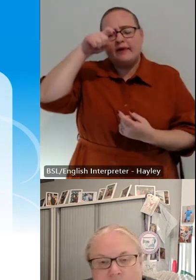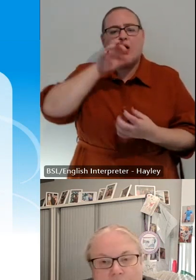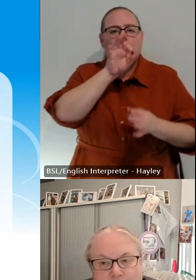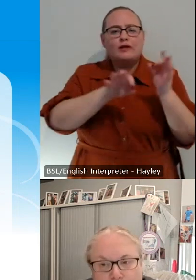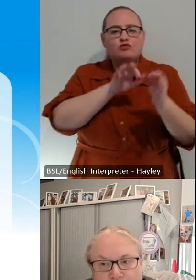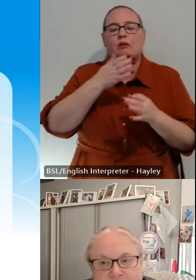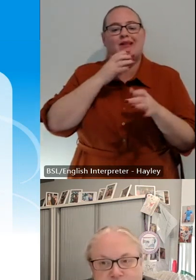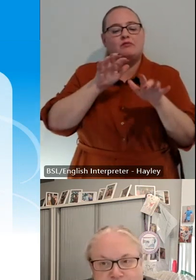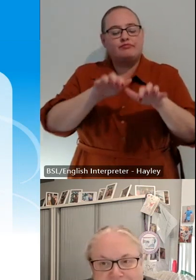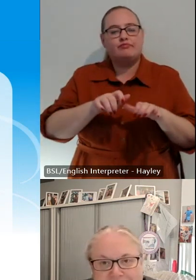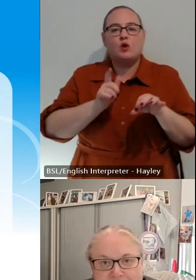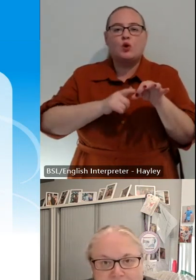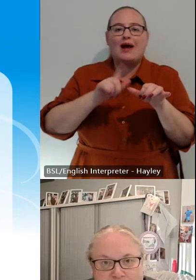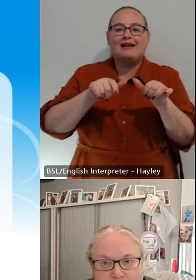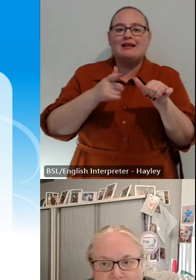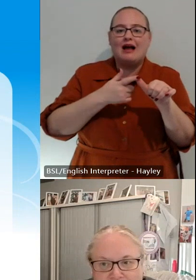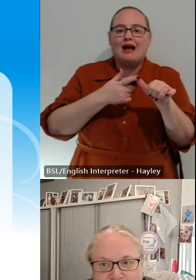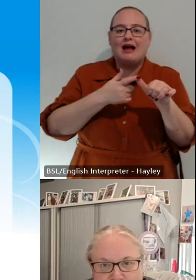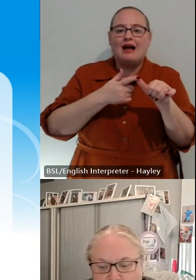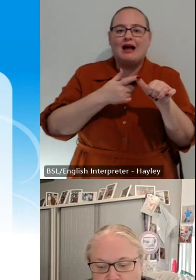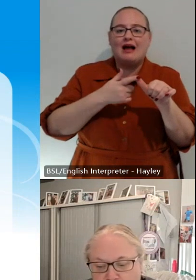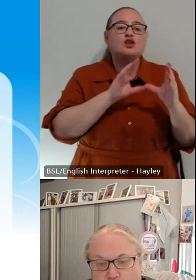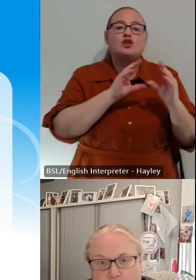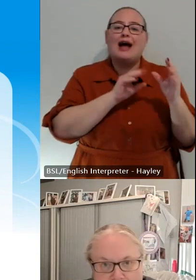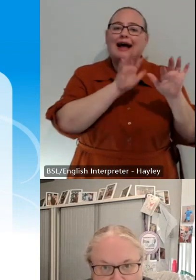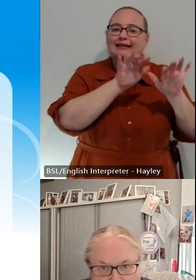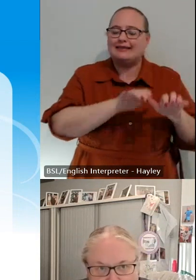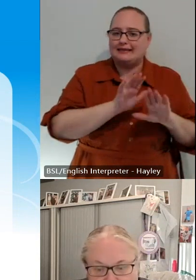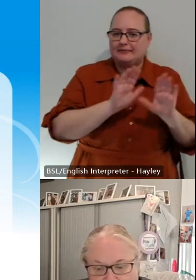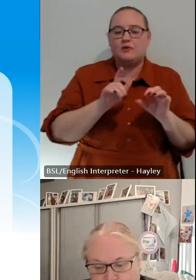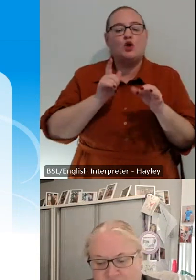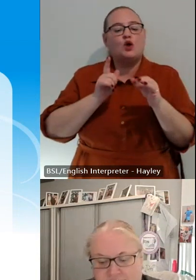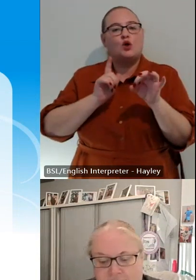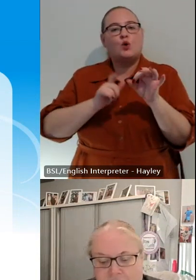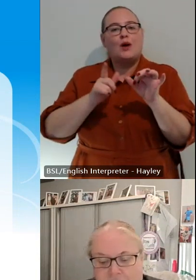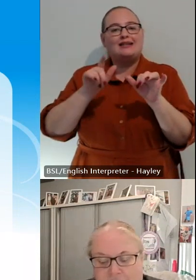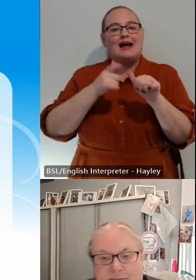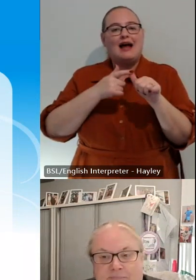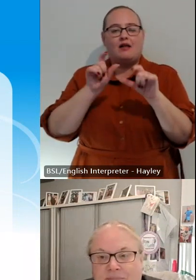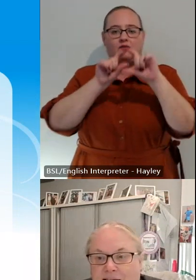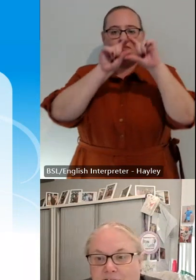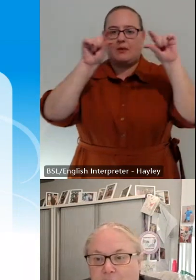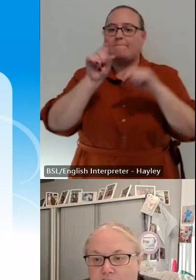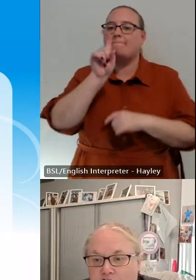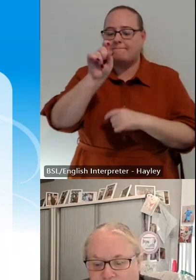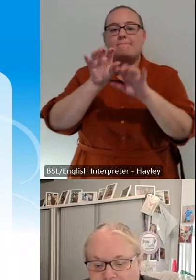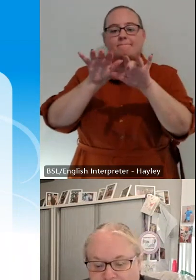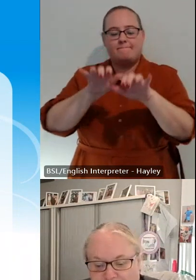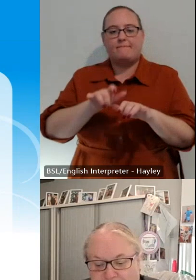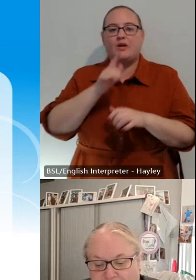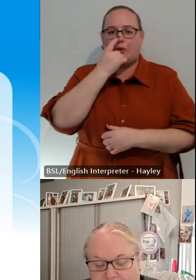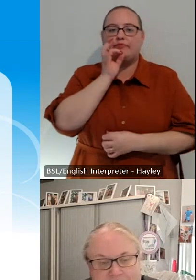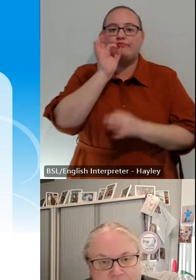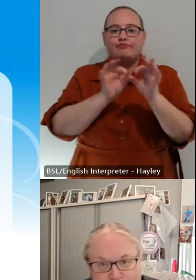feature and avoid the chat. The Q&A feature is across the top of the screen. I'll go